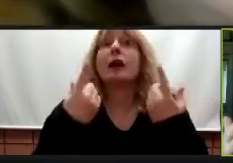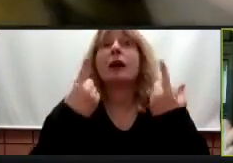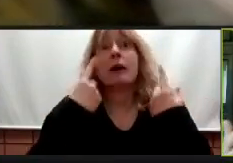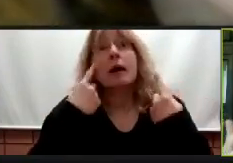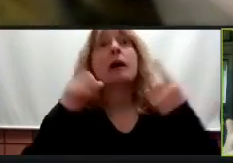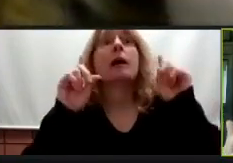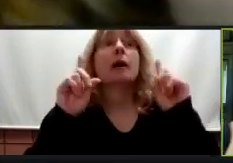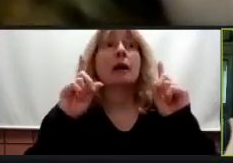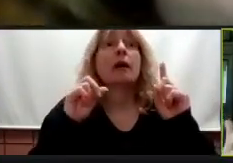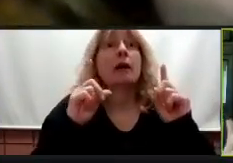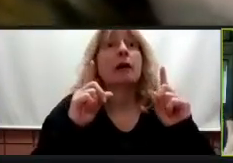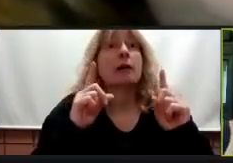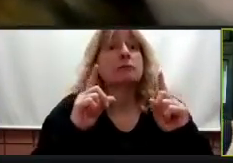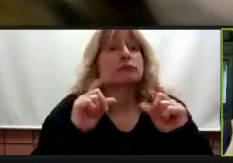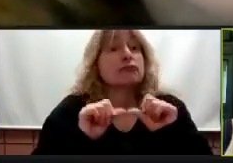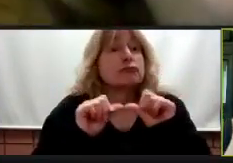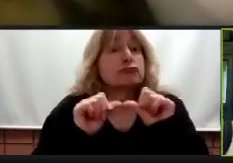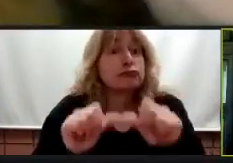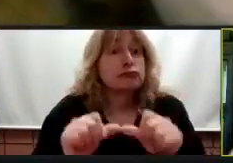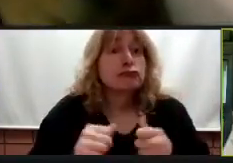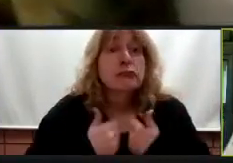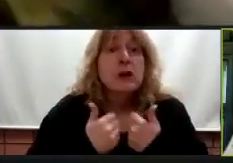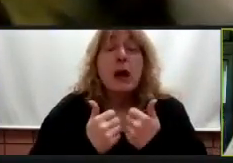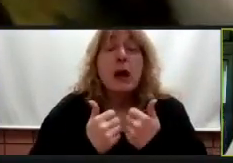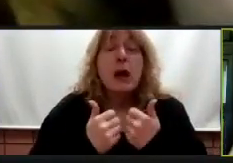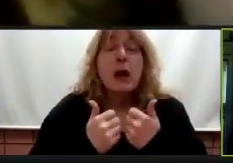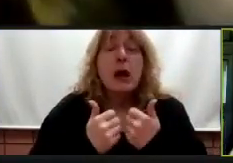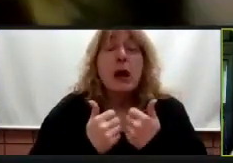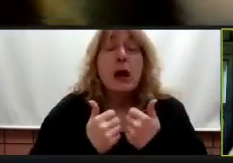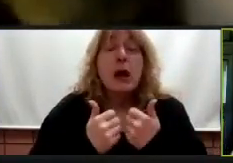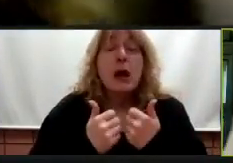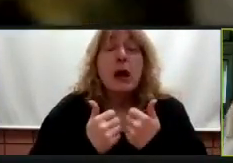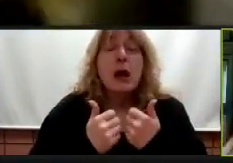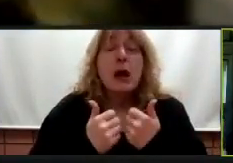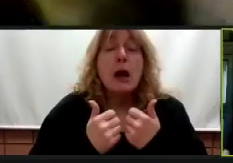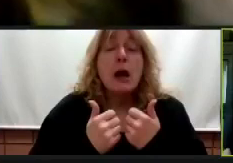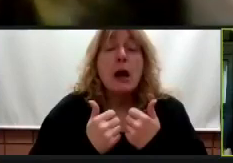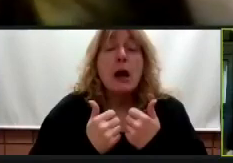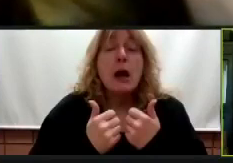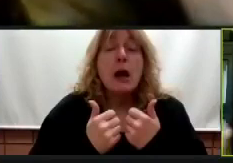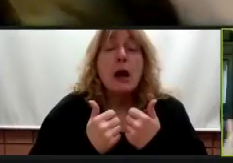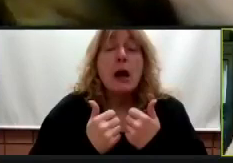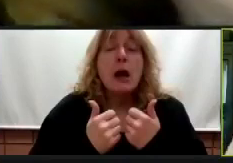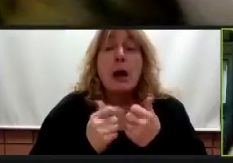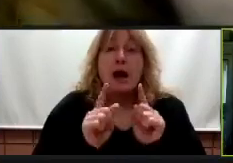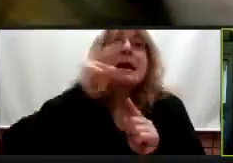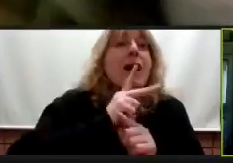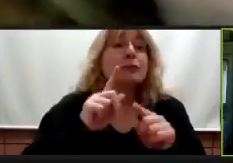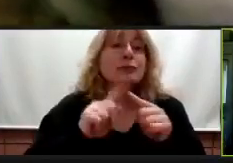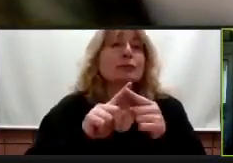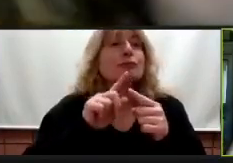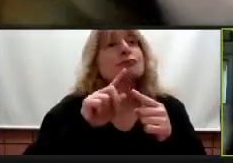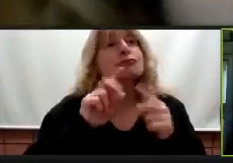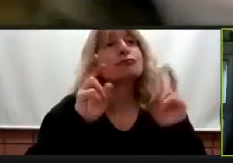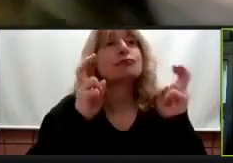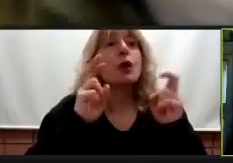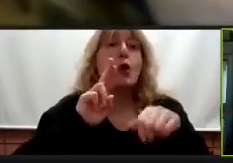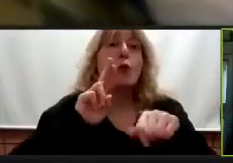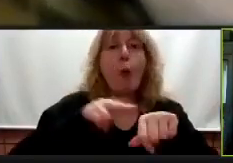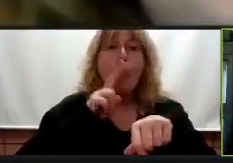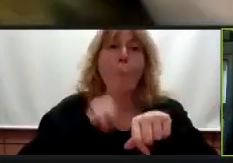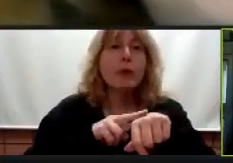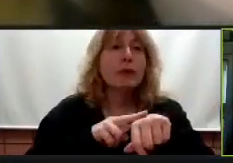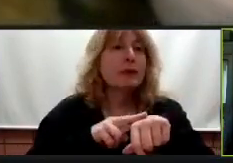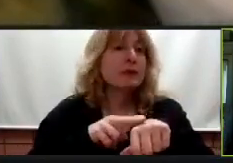we're not back to what we all view as normal, and normal